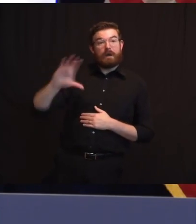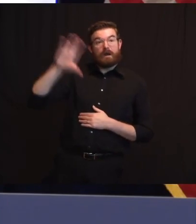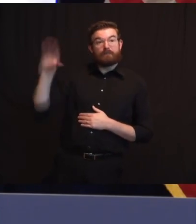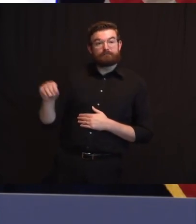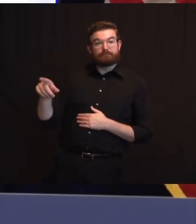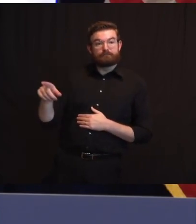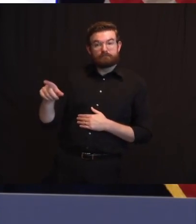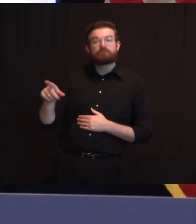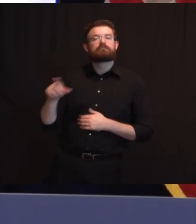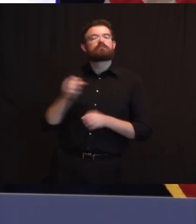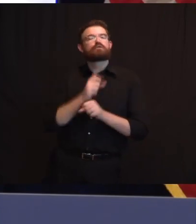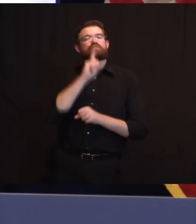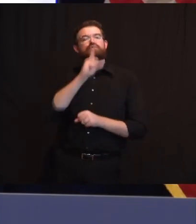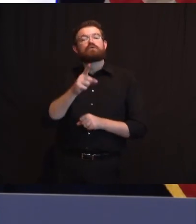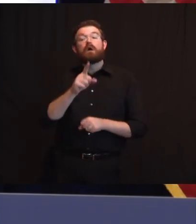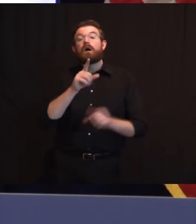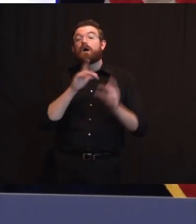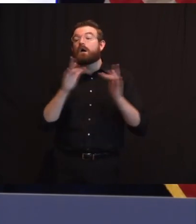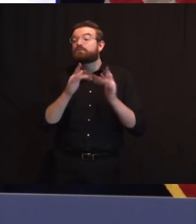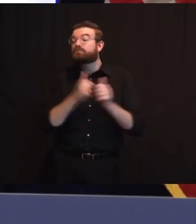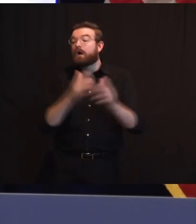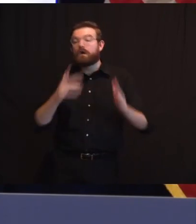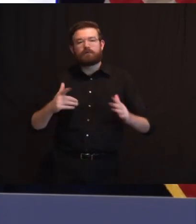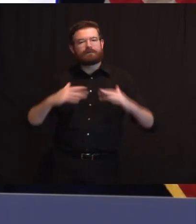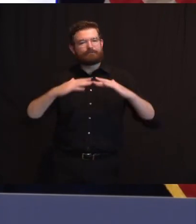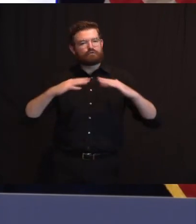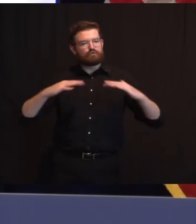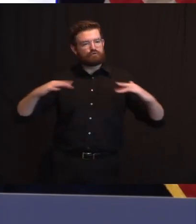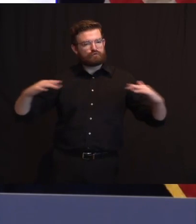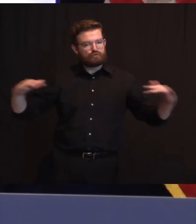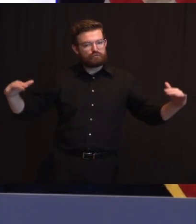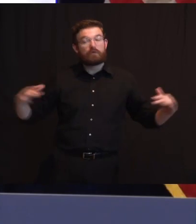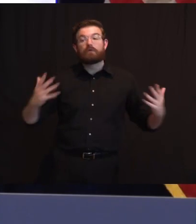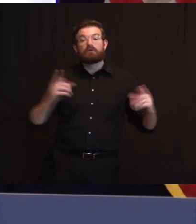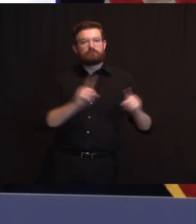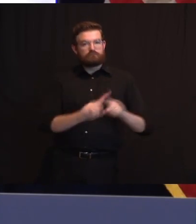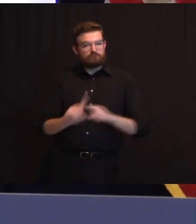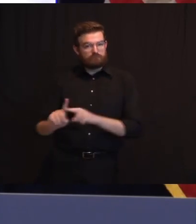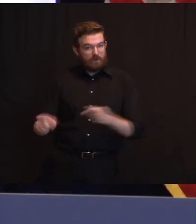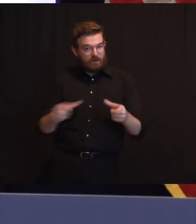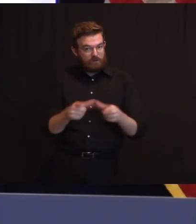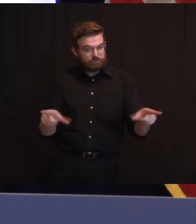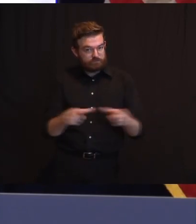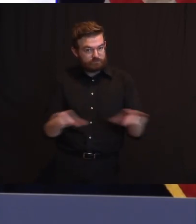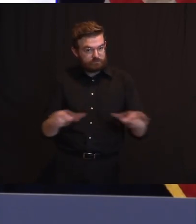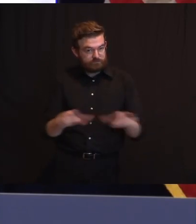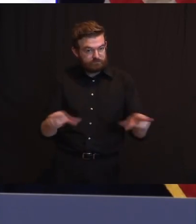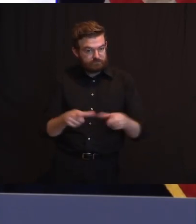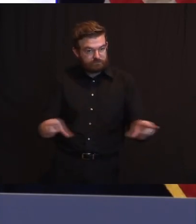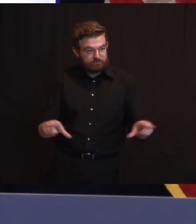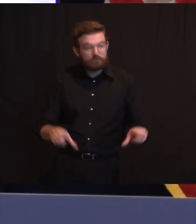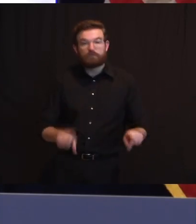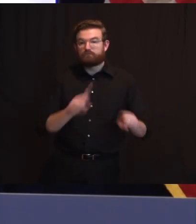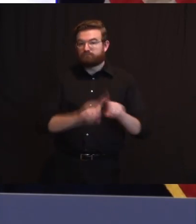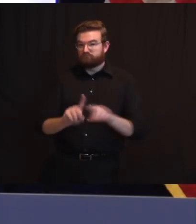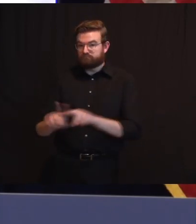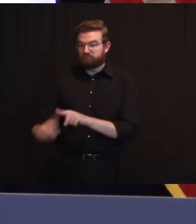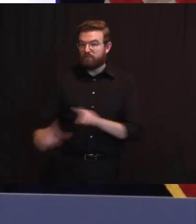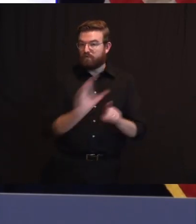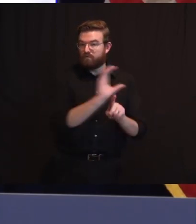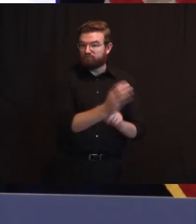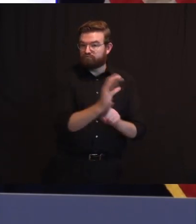and engage with individuals who speak languages other than English and have diverse cultures. All individuals onboarded